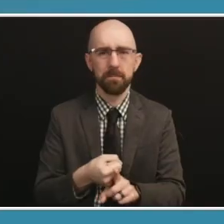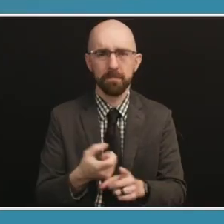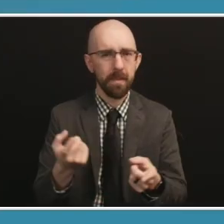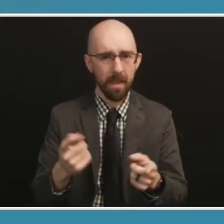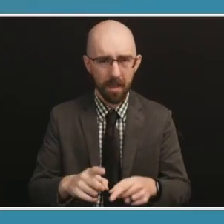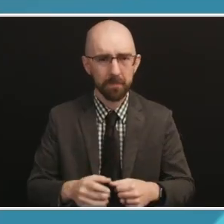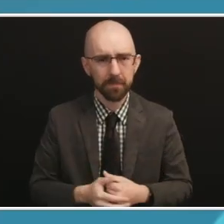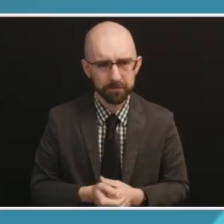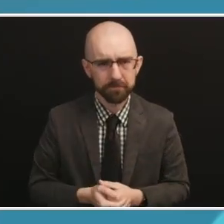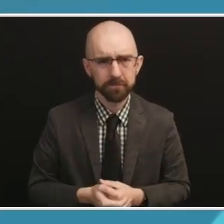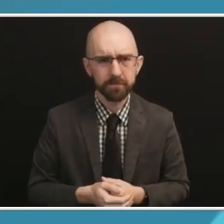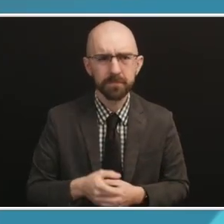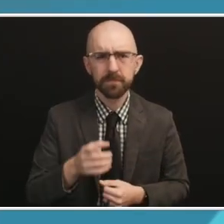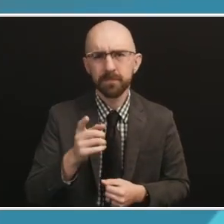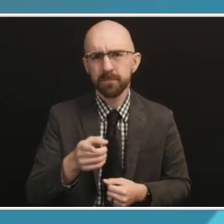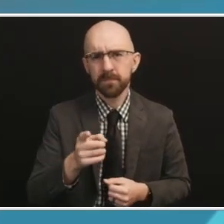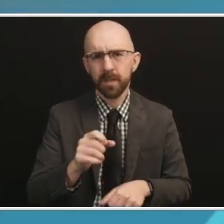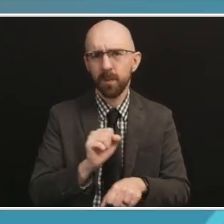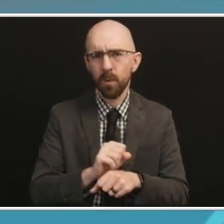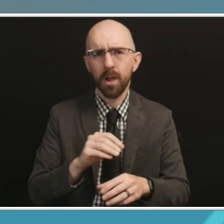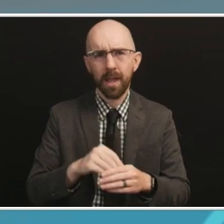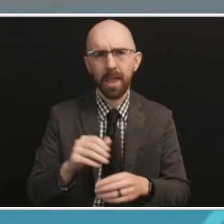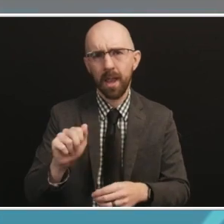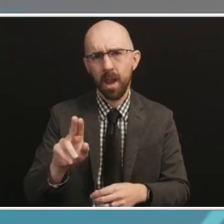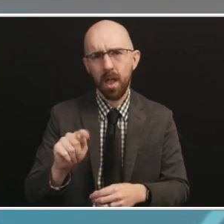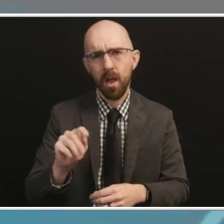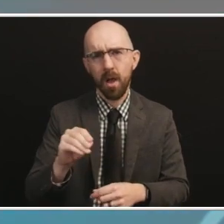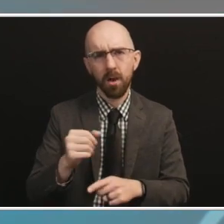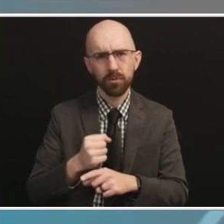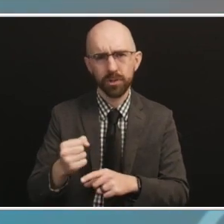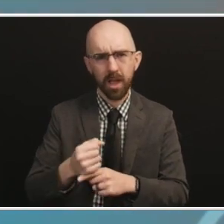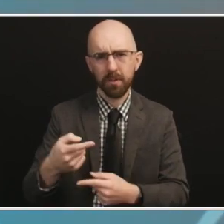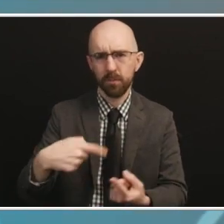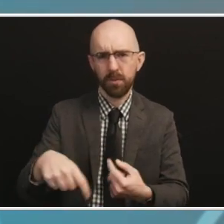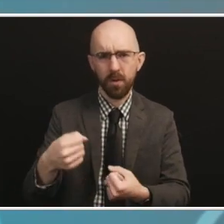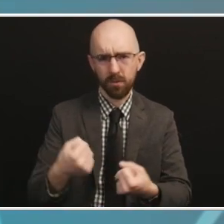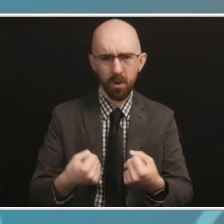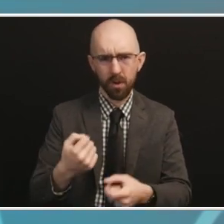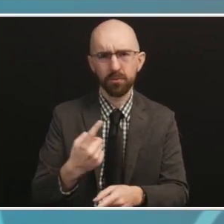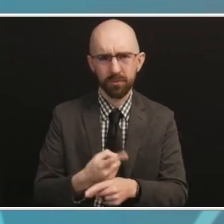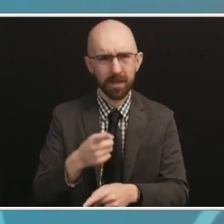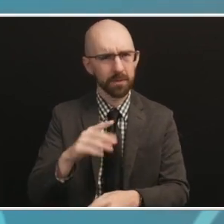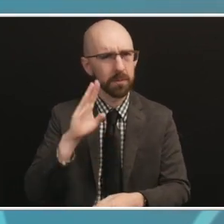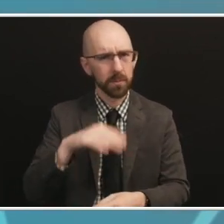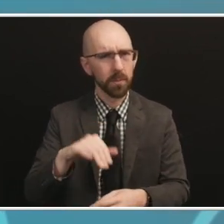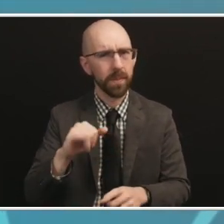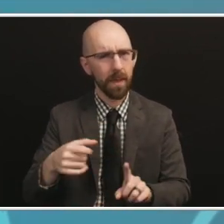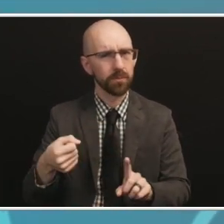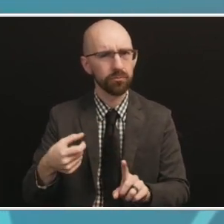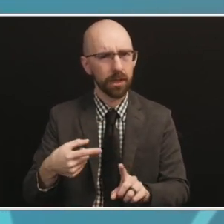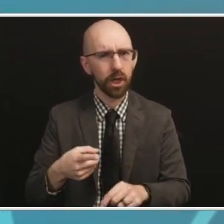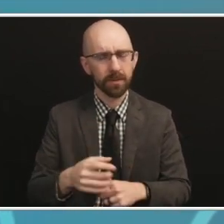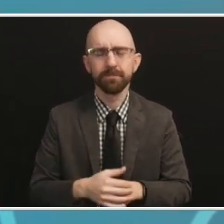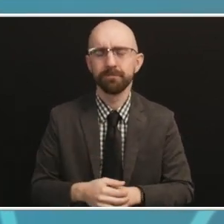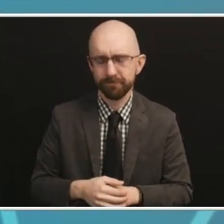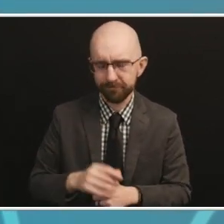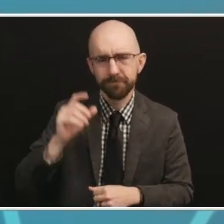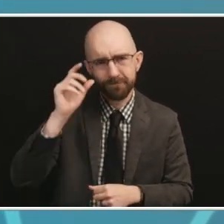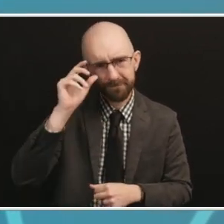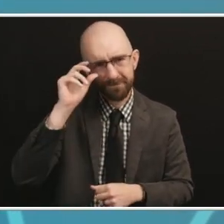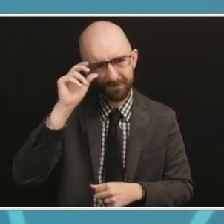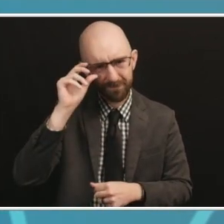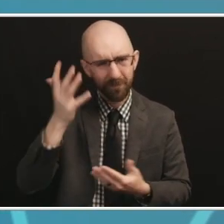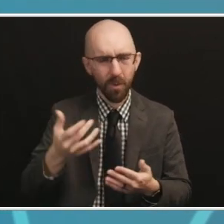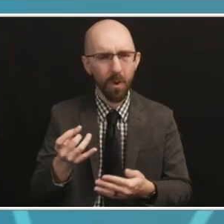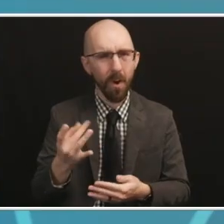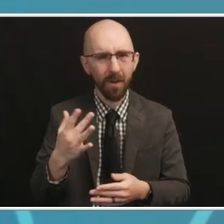And you work in an auto shop, Brad. You work around cars, so you knew this was a trigger? Yeah. What an awful coincidence that